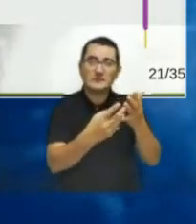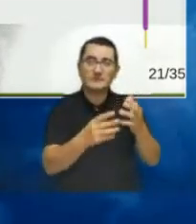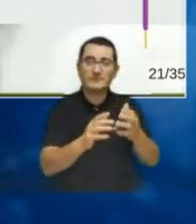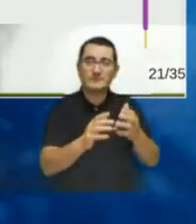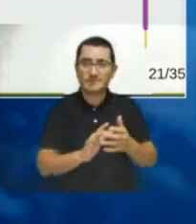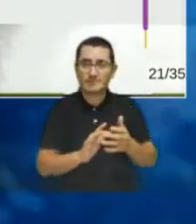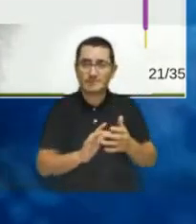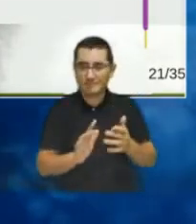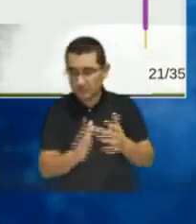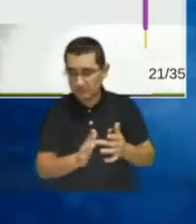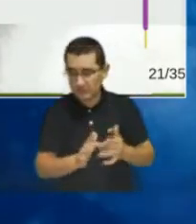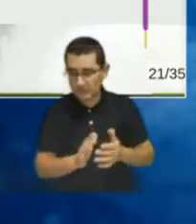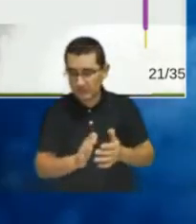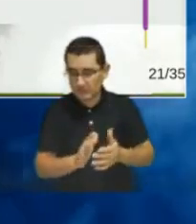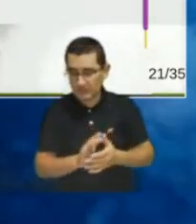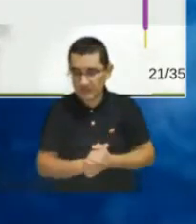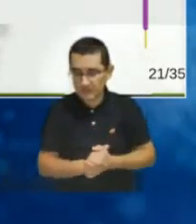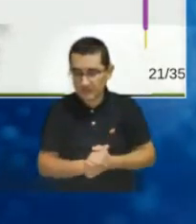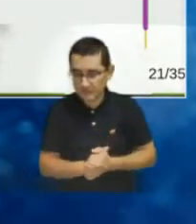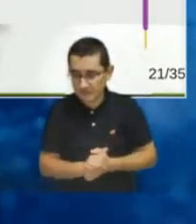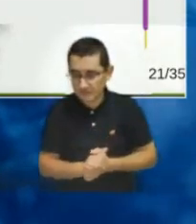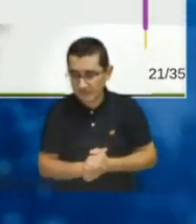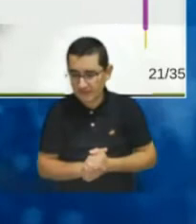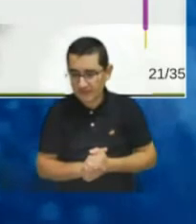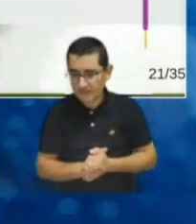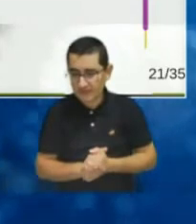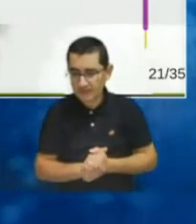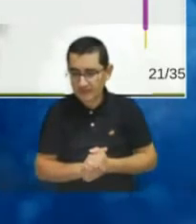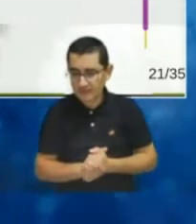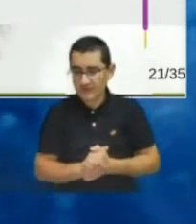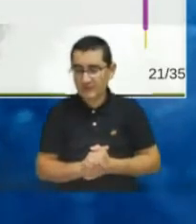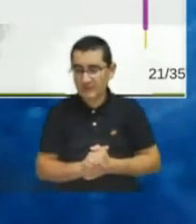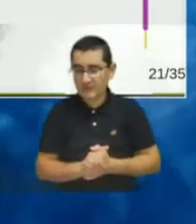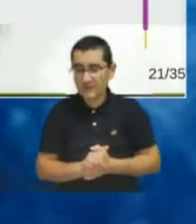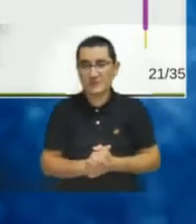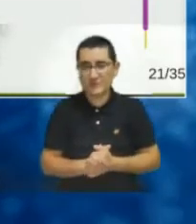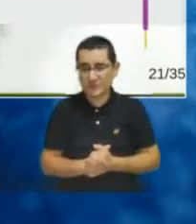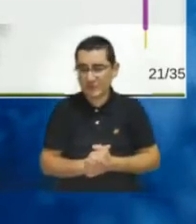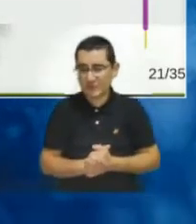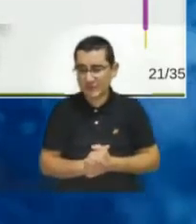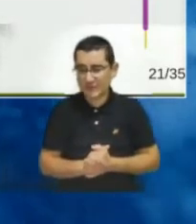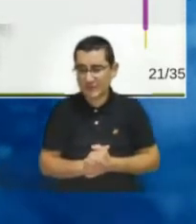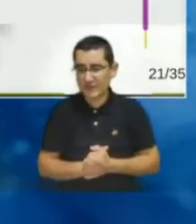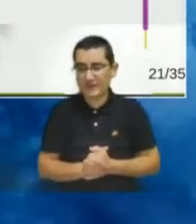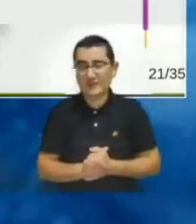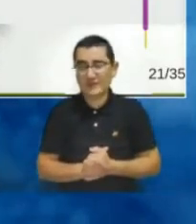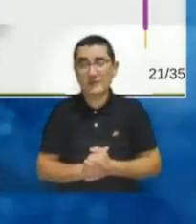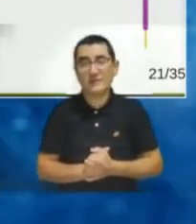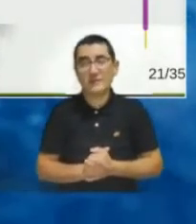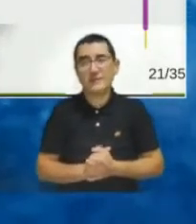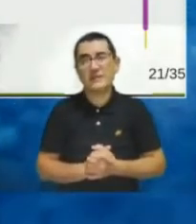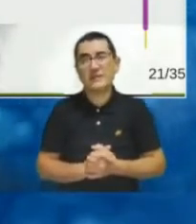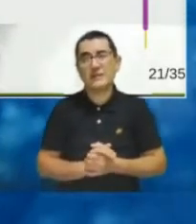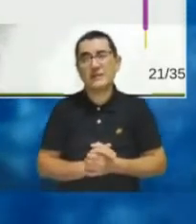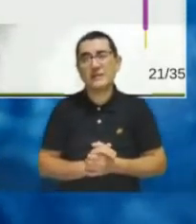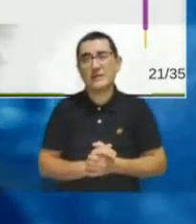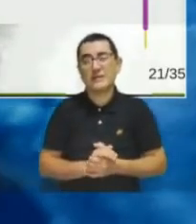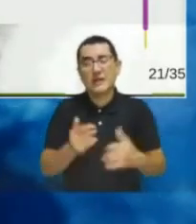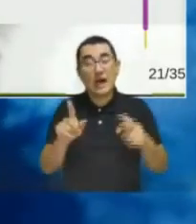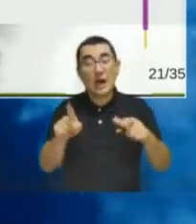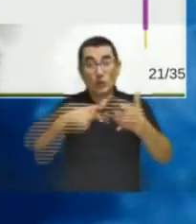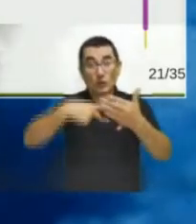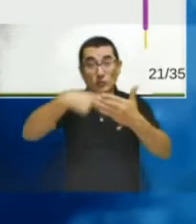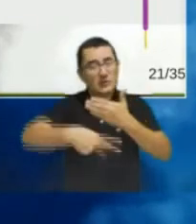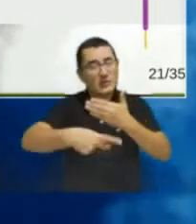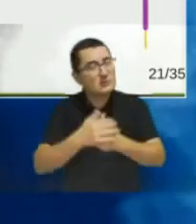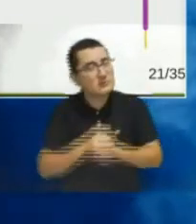of localization and computation are actually our own, and then they are developed and thinking in our project. And that is